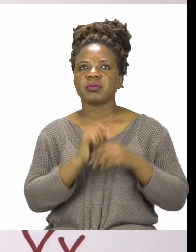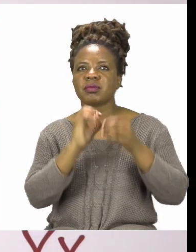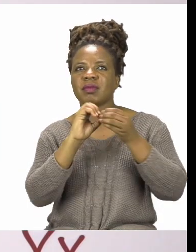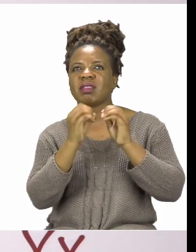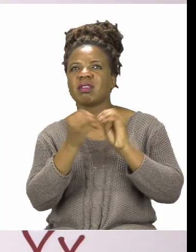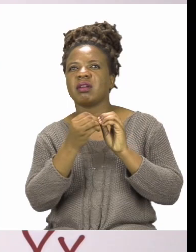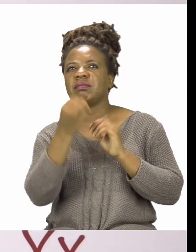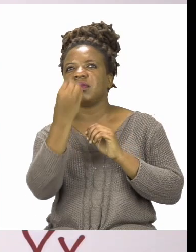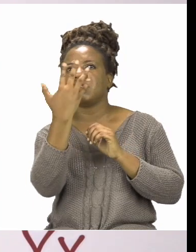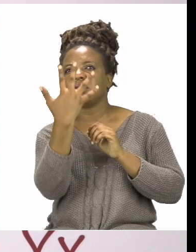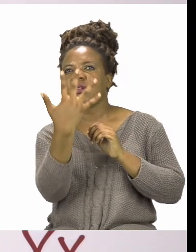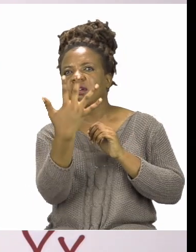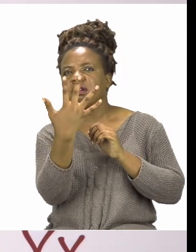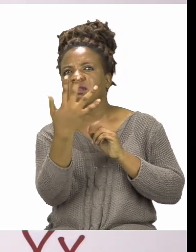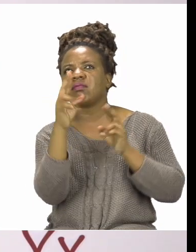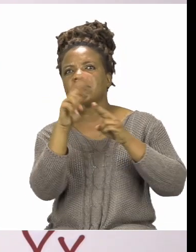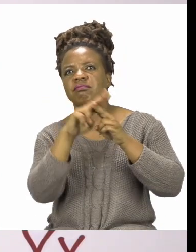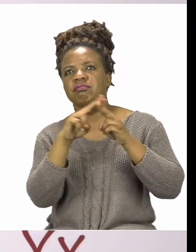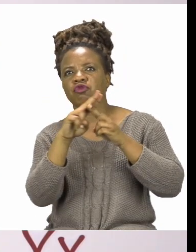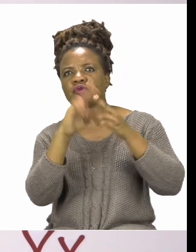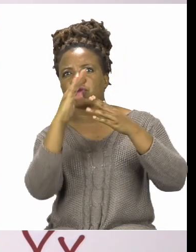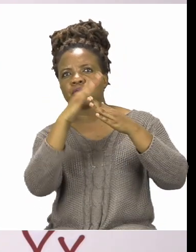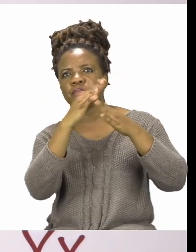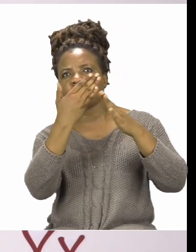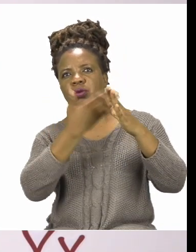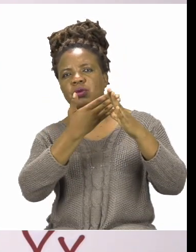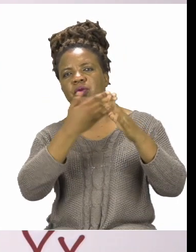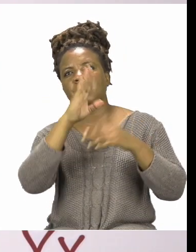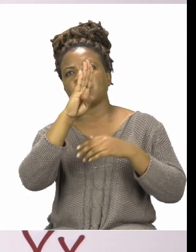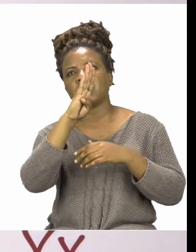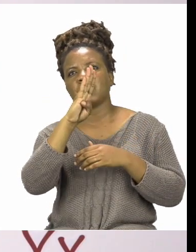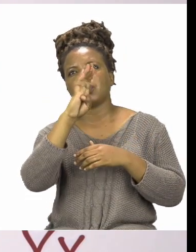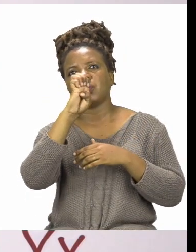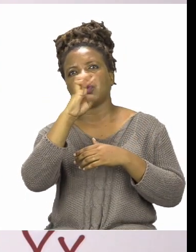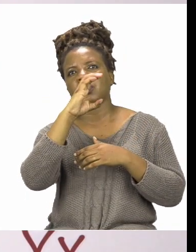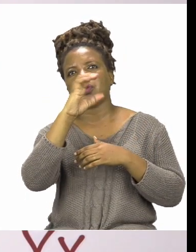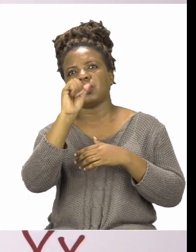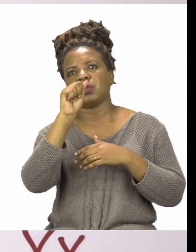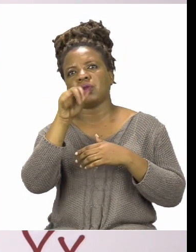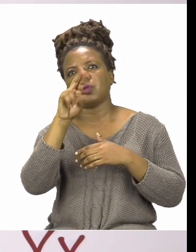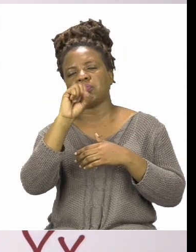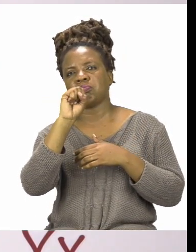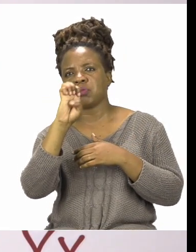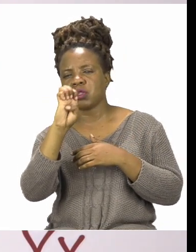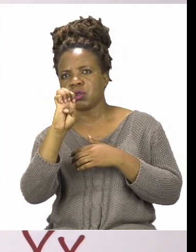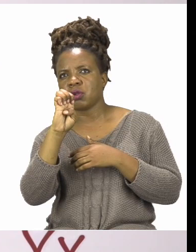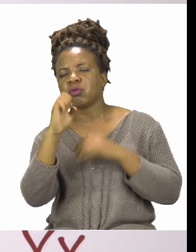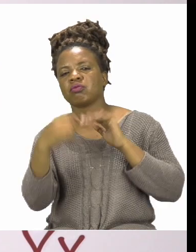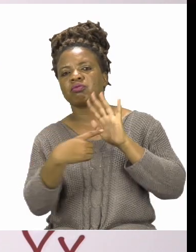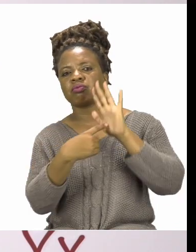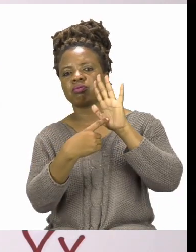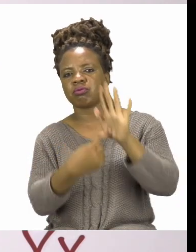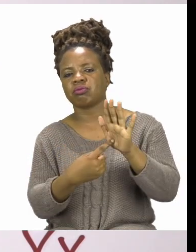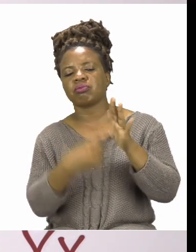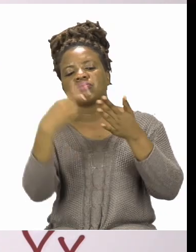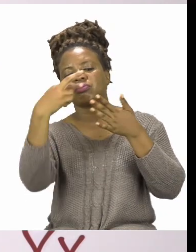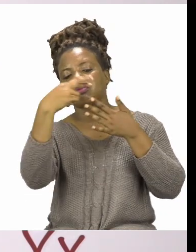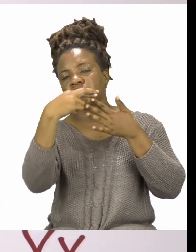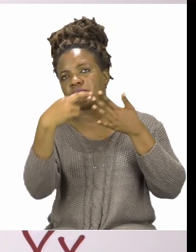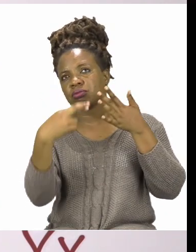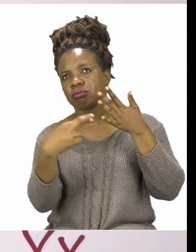has made the pink choice. And then when we were using the word but, we were giving